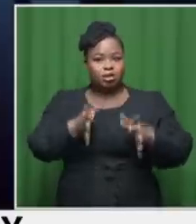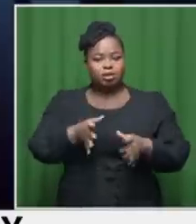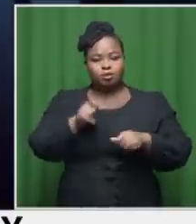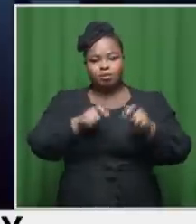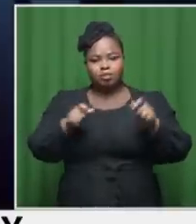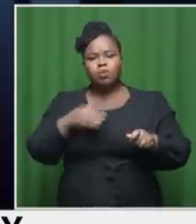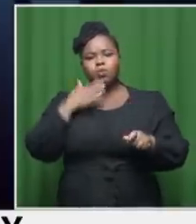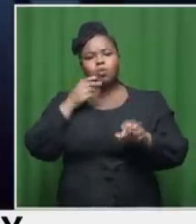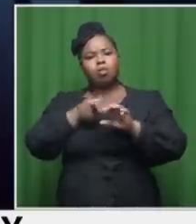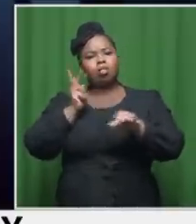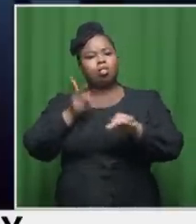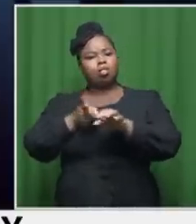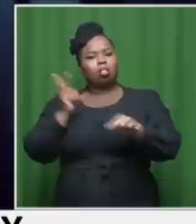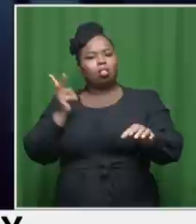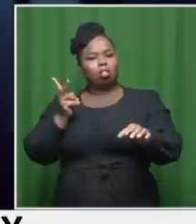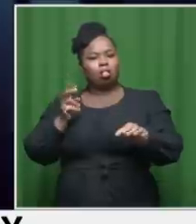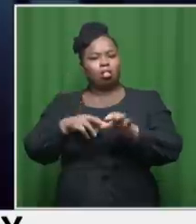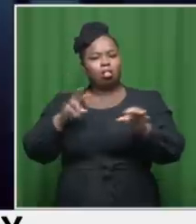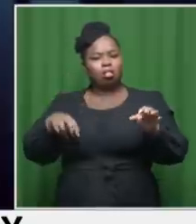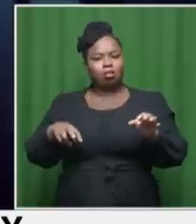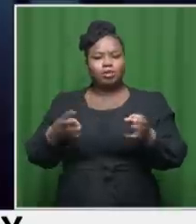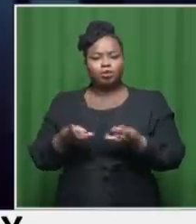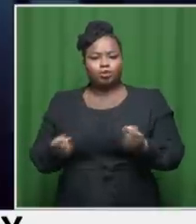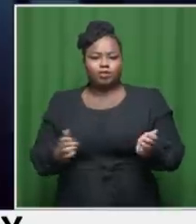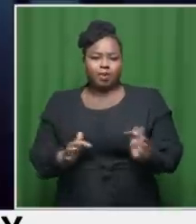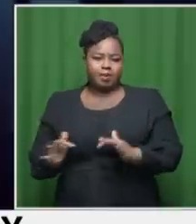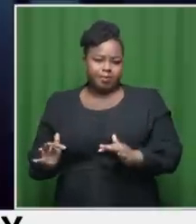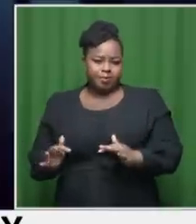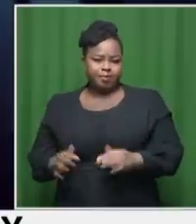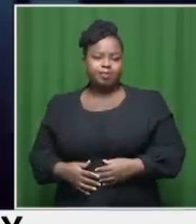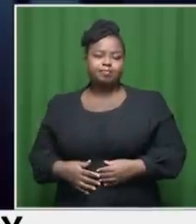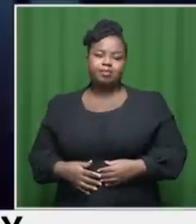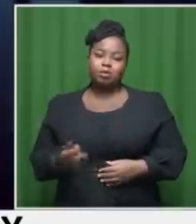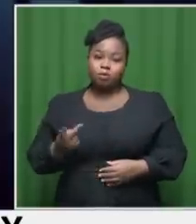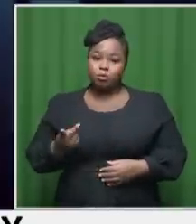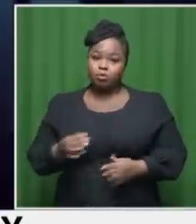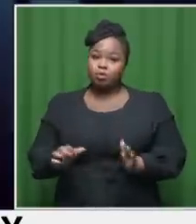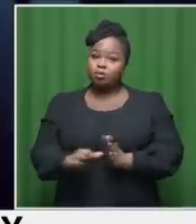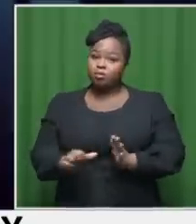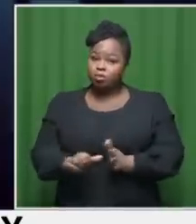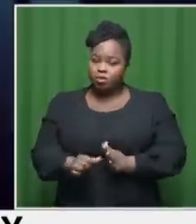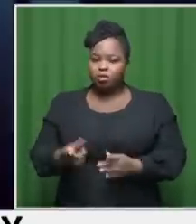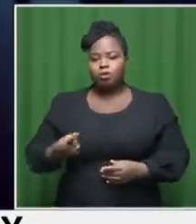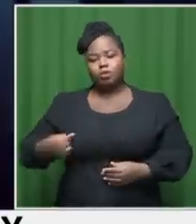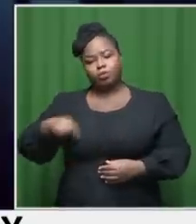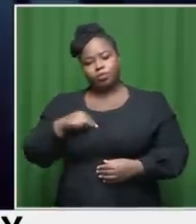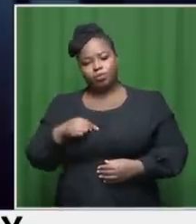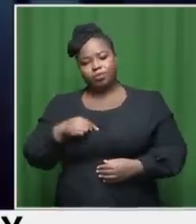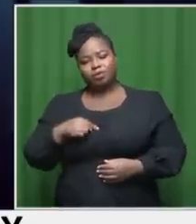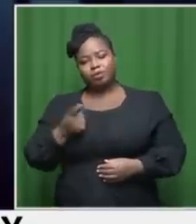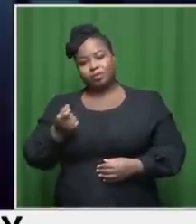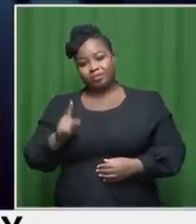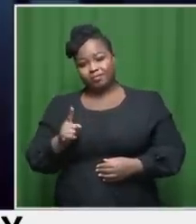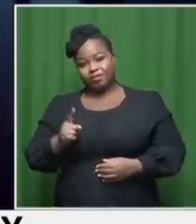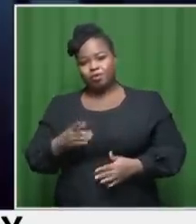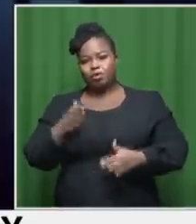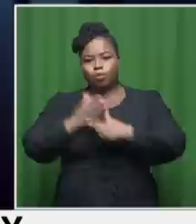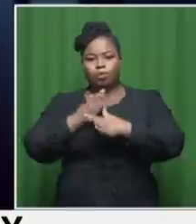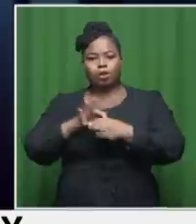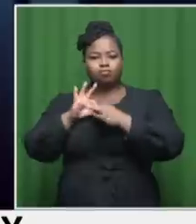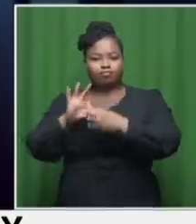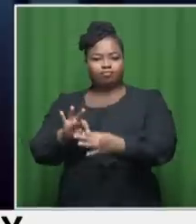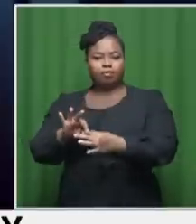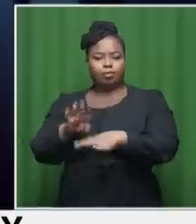may have left the company, how we deal with that. And very importantly is we are also working very